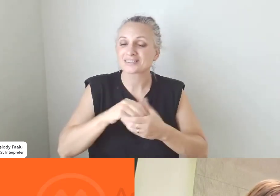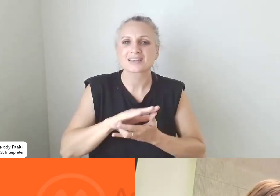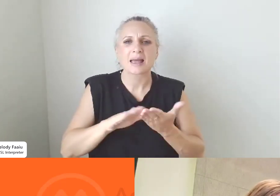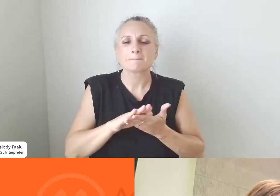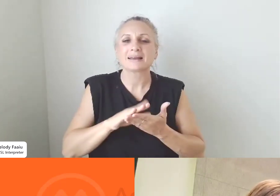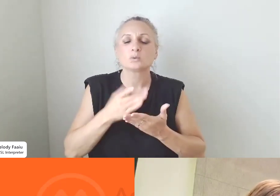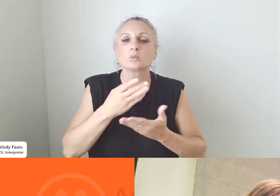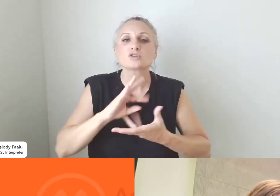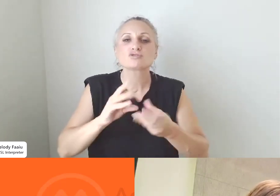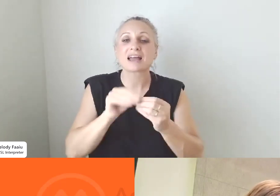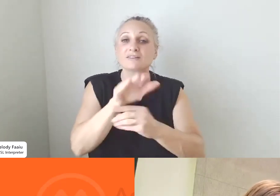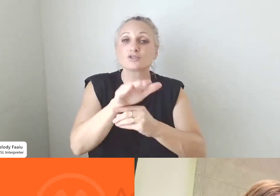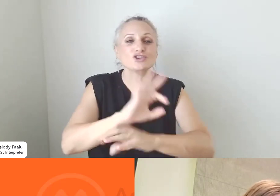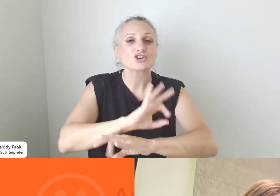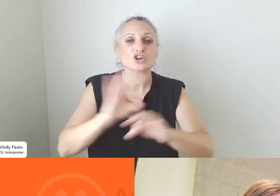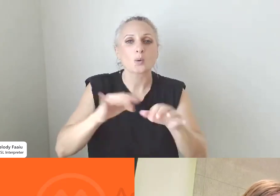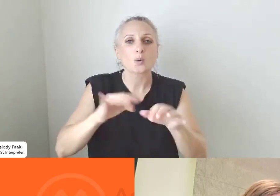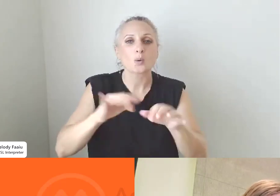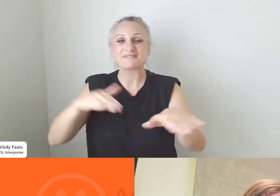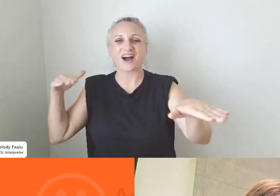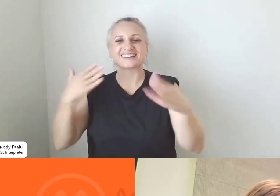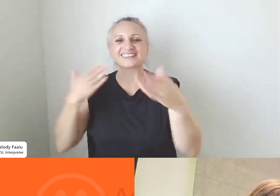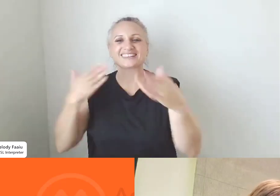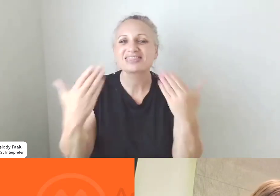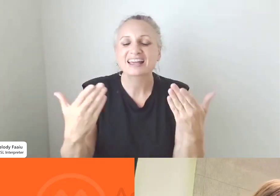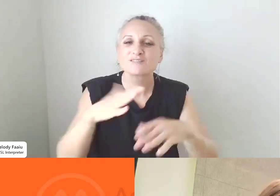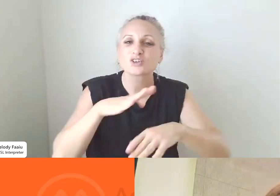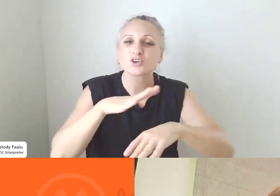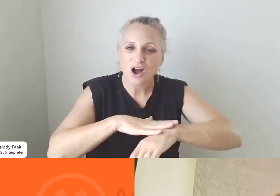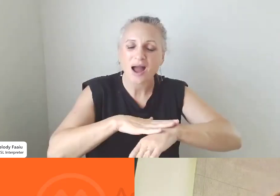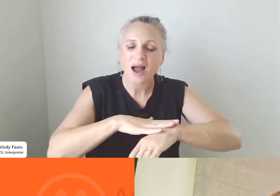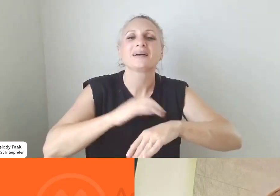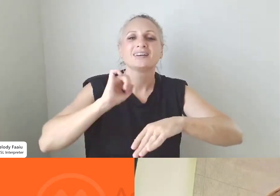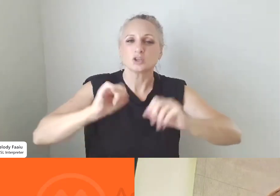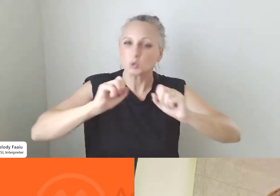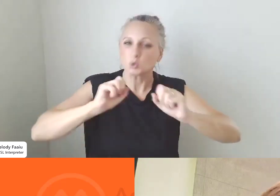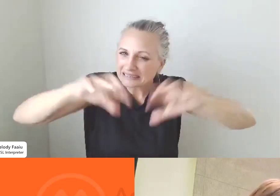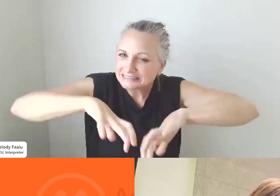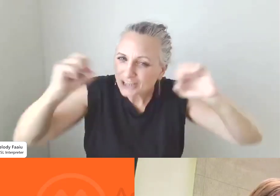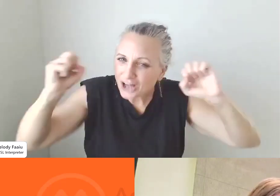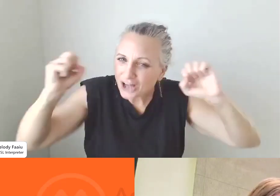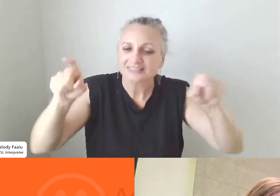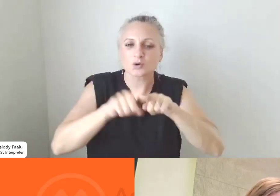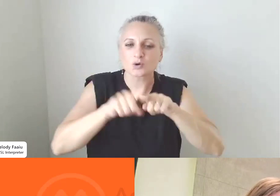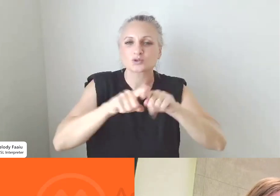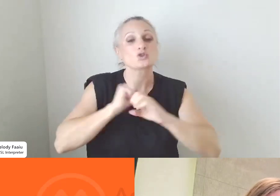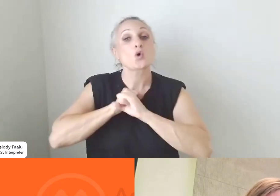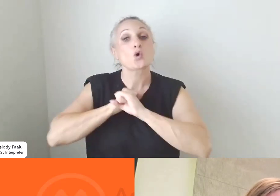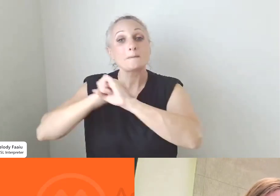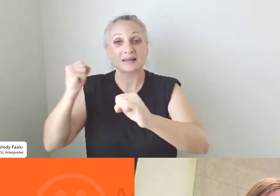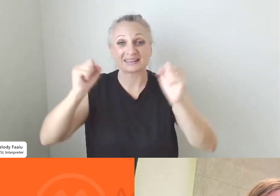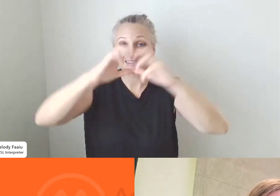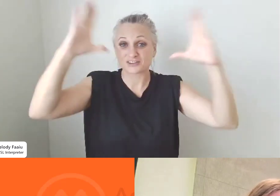behind. So thank you for your time and your insights and your commitment to making this vision a